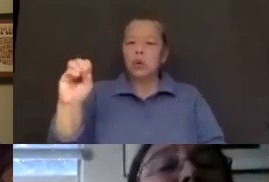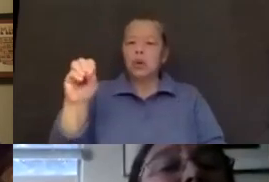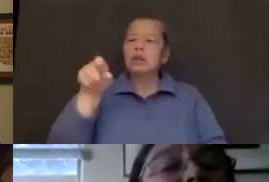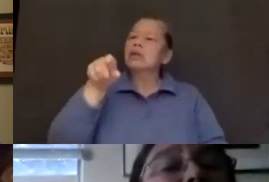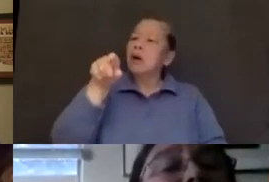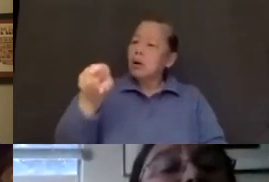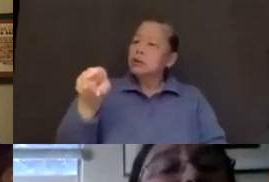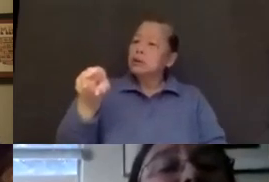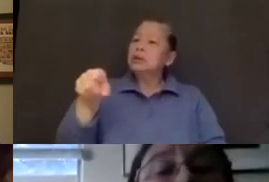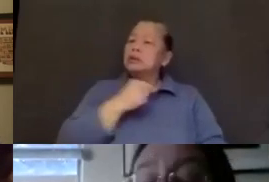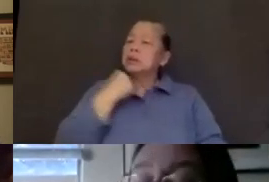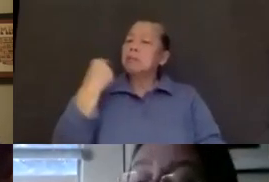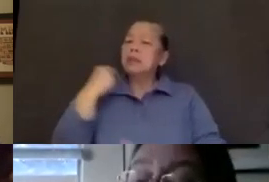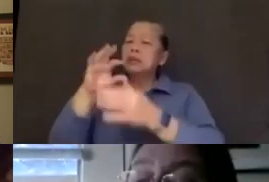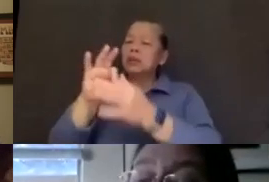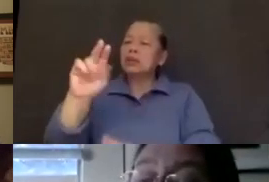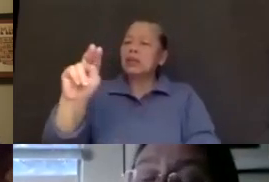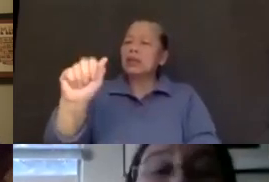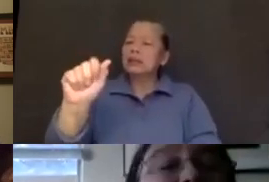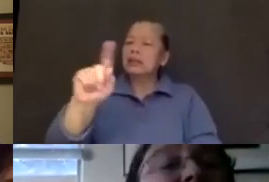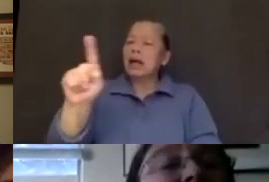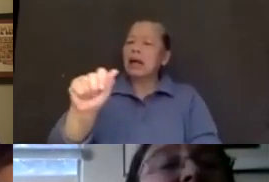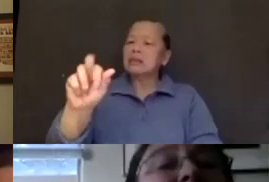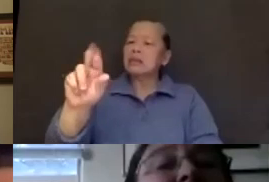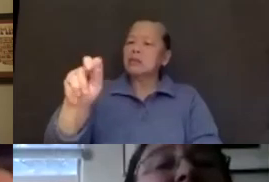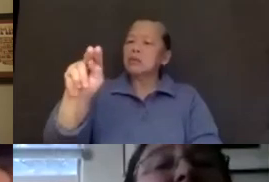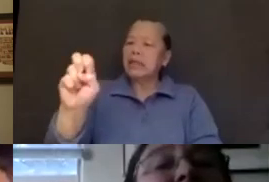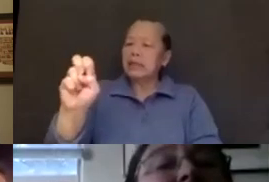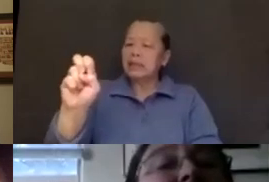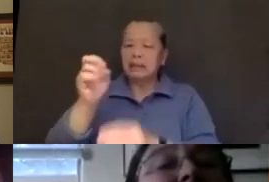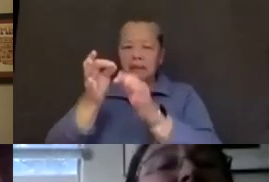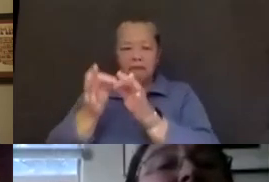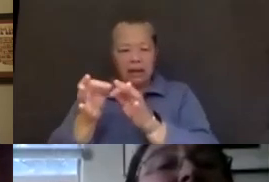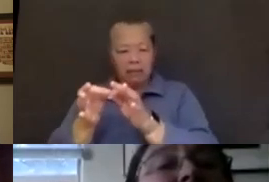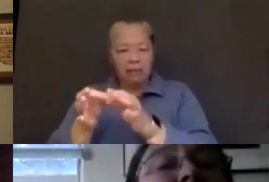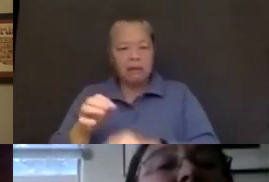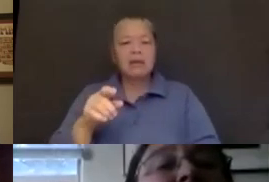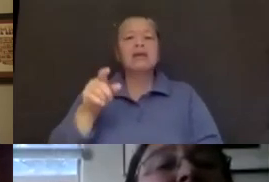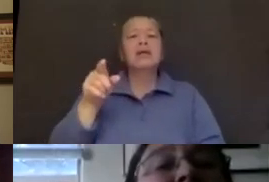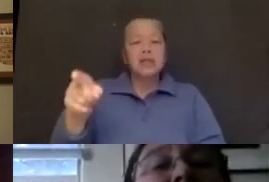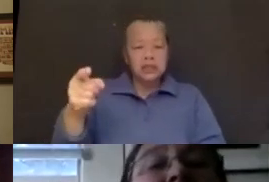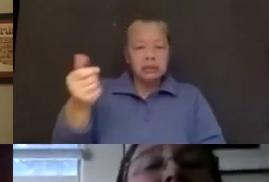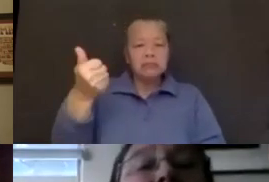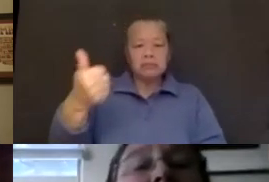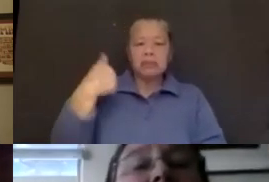Nazarene faith, and she's also an individual that has cerebral